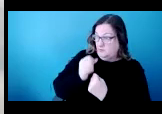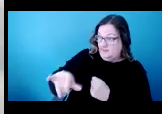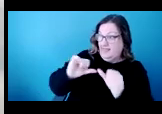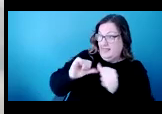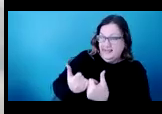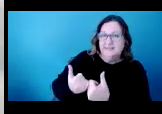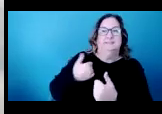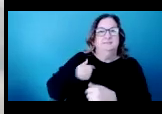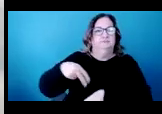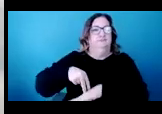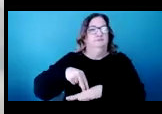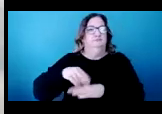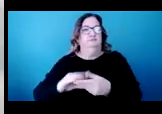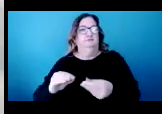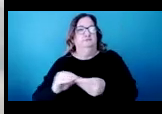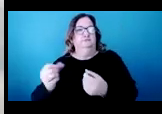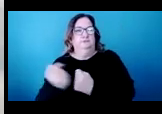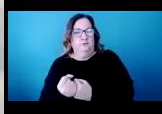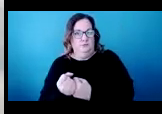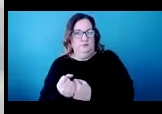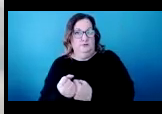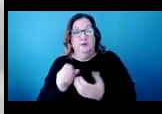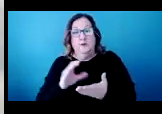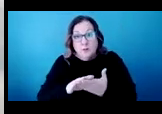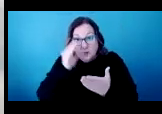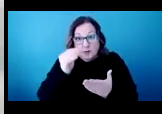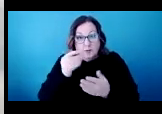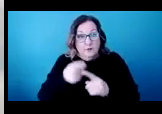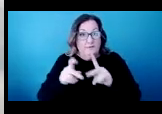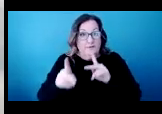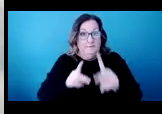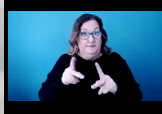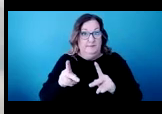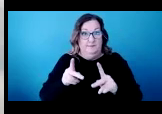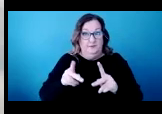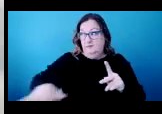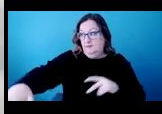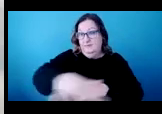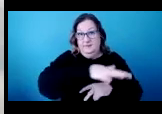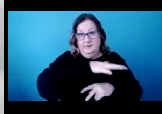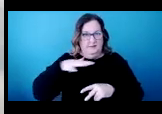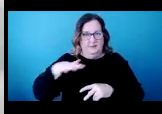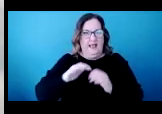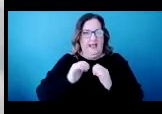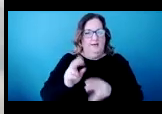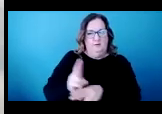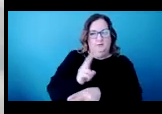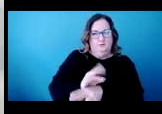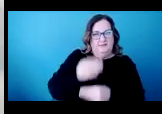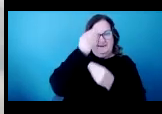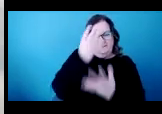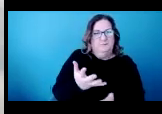learn from people who are in these rooms with the information that we need to use